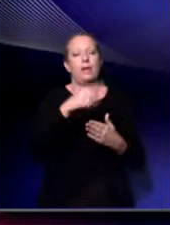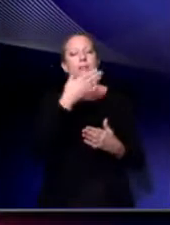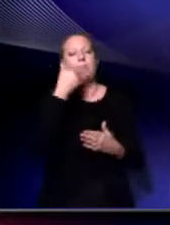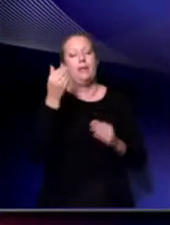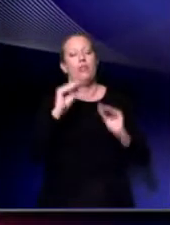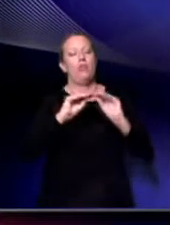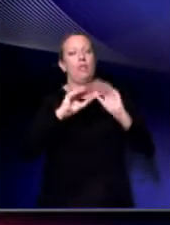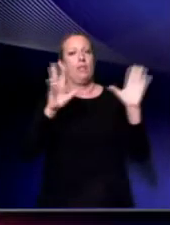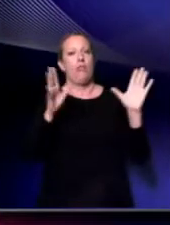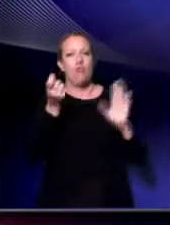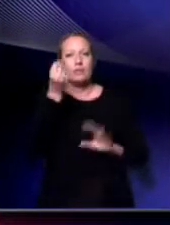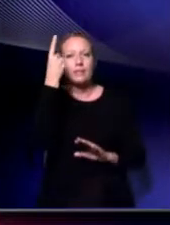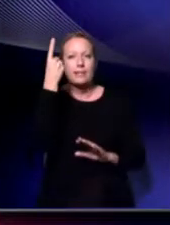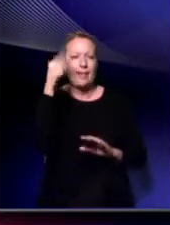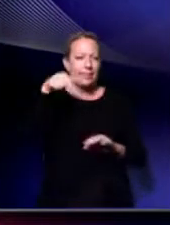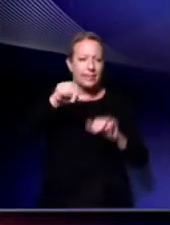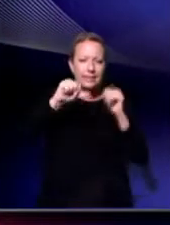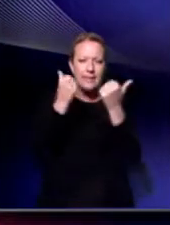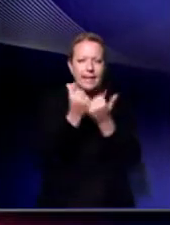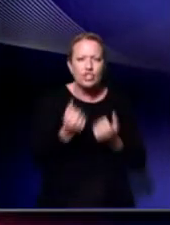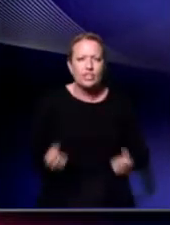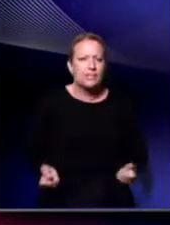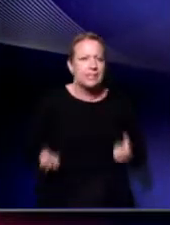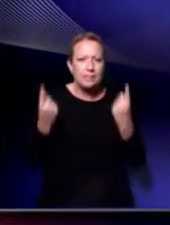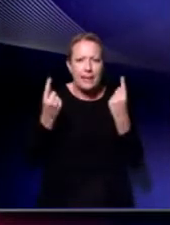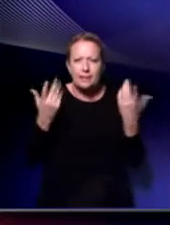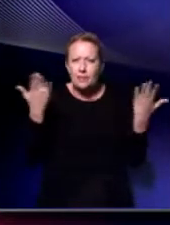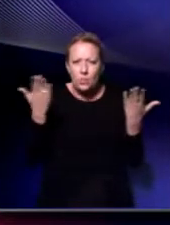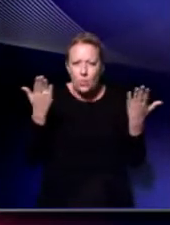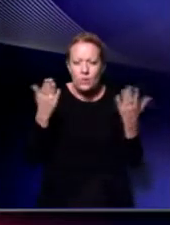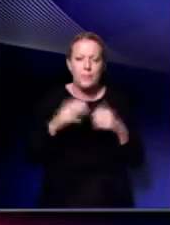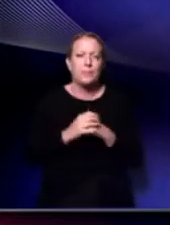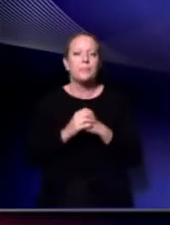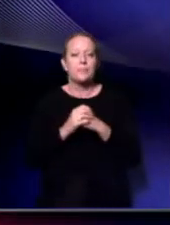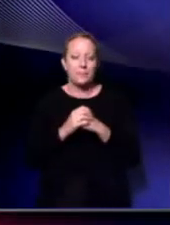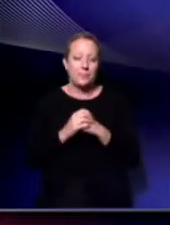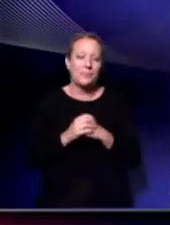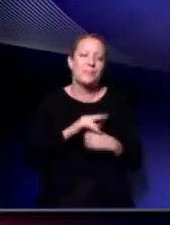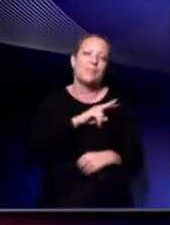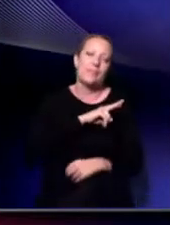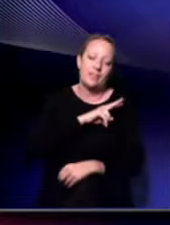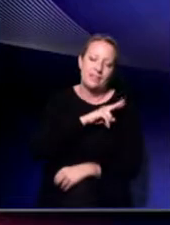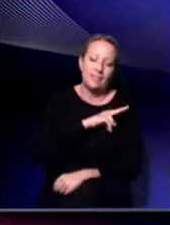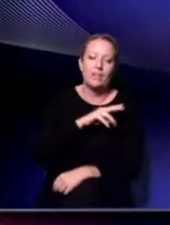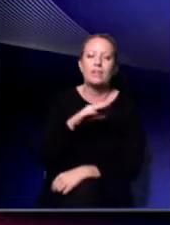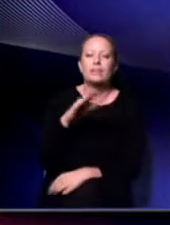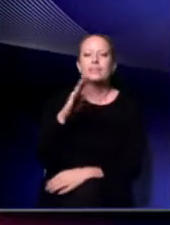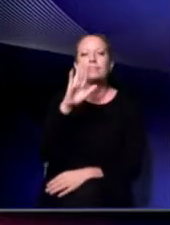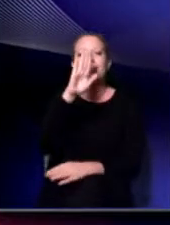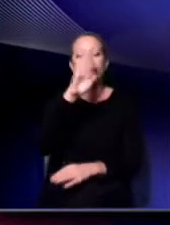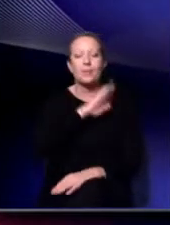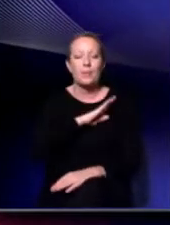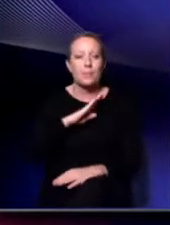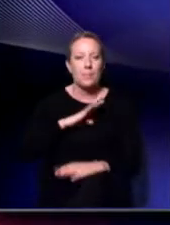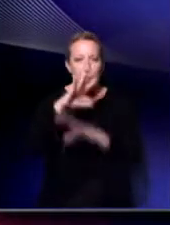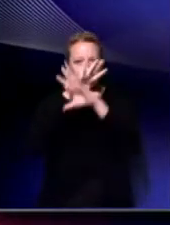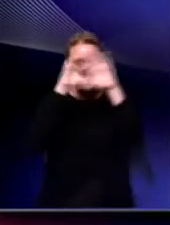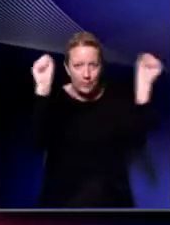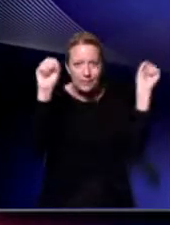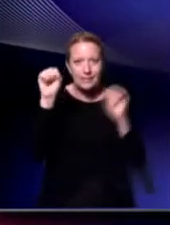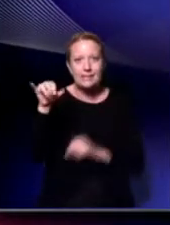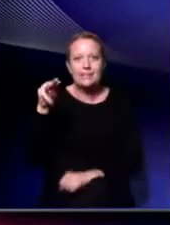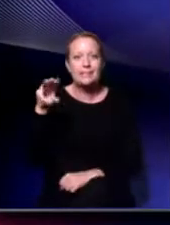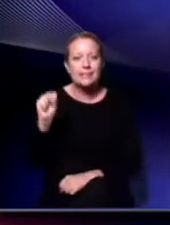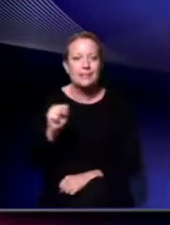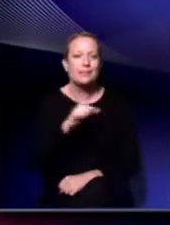the expenditures of the agency. Sure. Board President Sims, members of the board, Superintendent Reichman, Assistant Superintendent